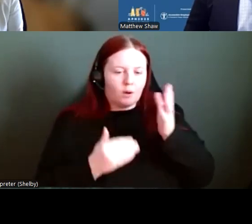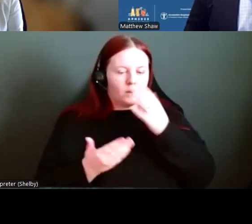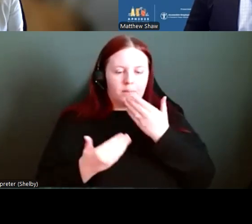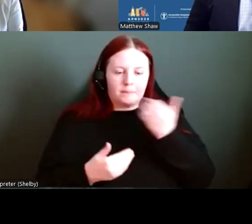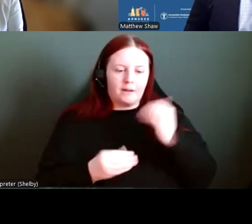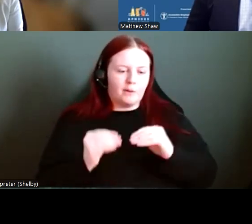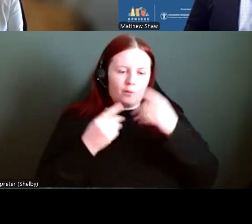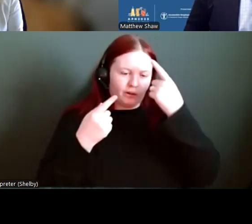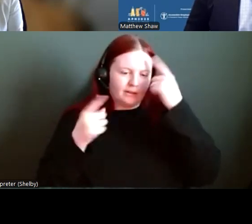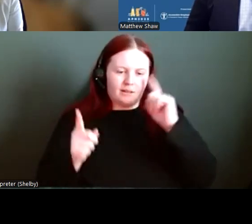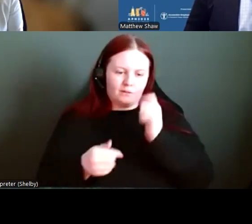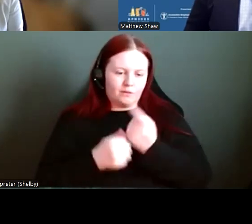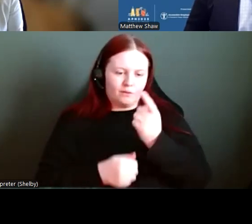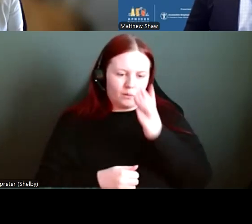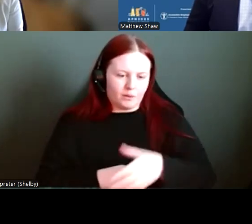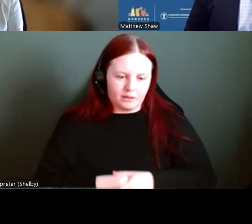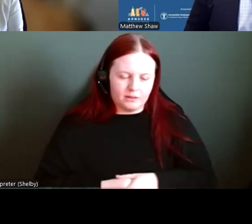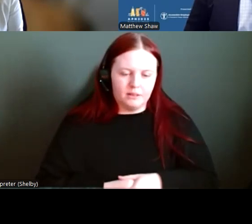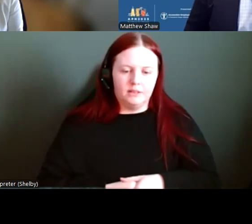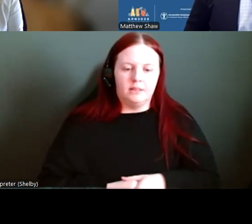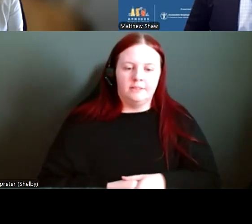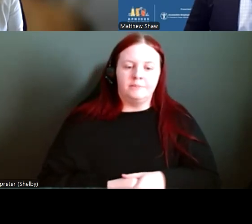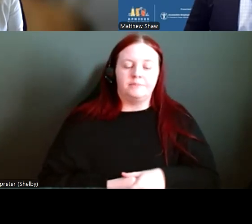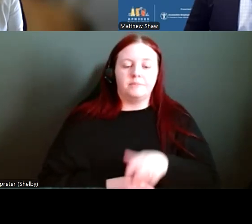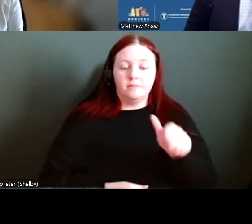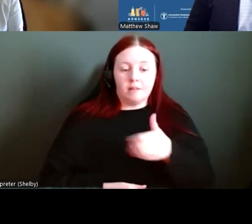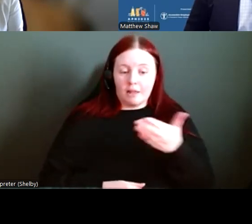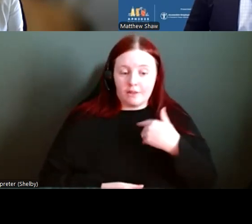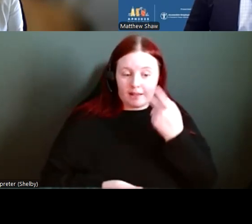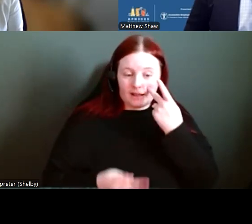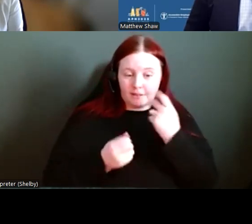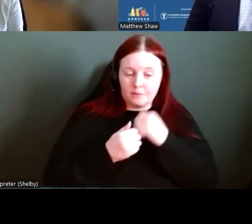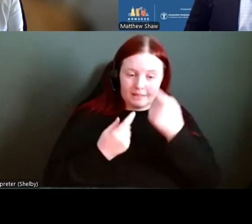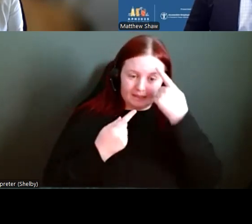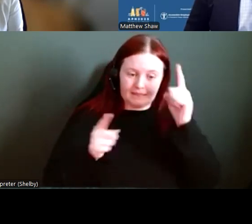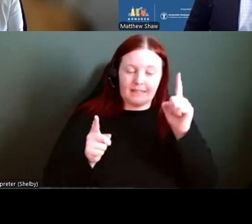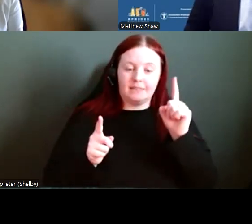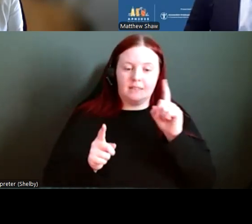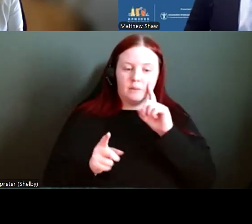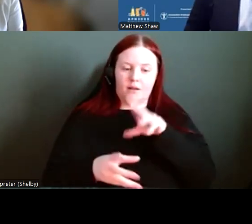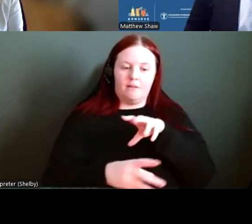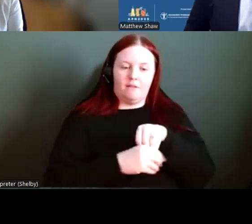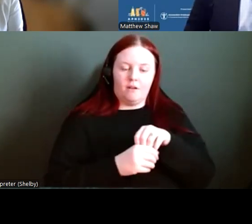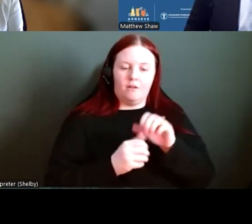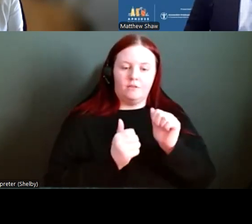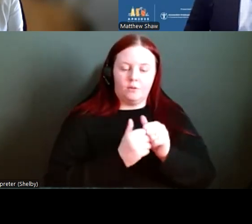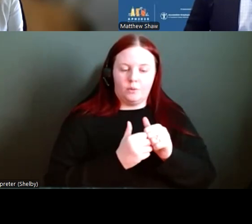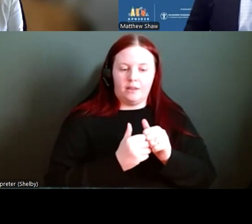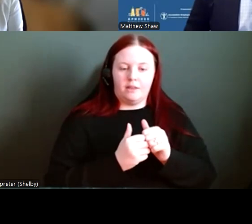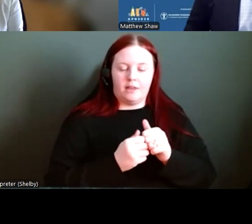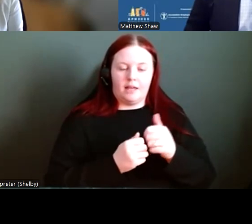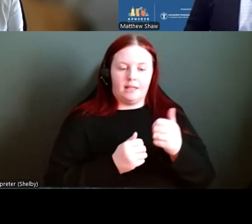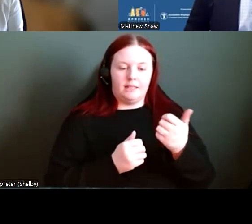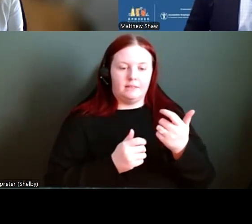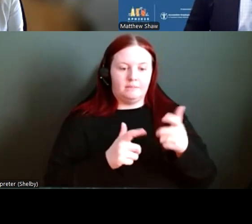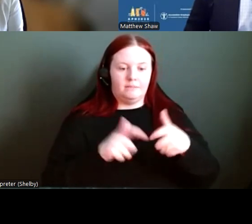topic. The other thing that I've seen success with is get involved with a really high profile project and to